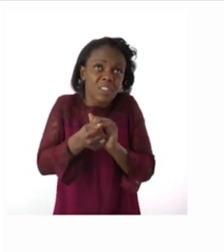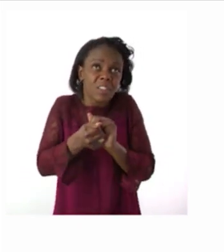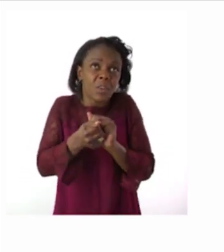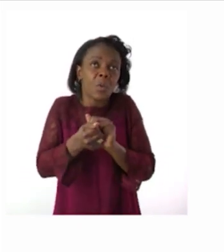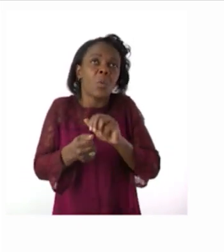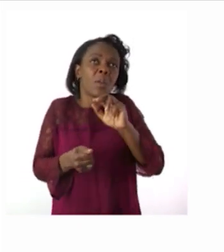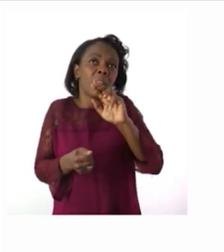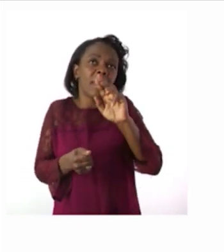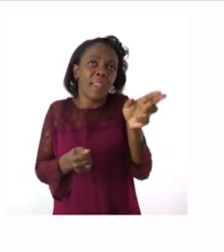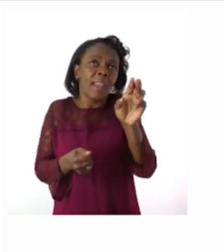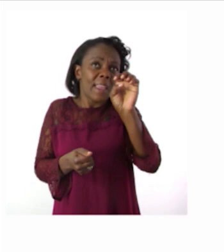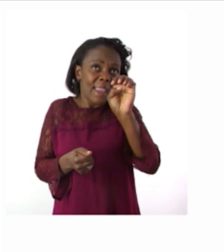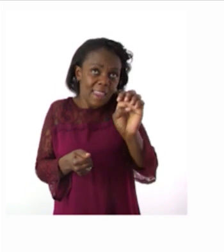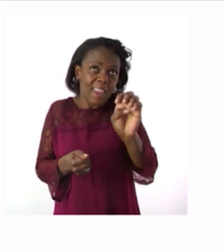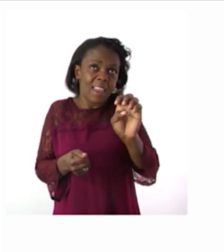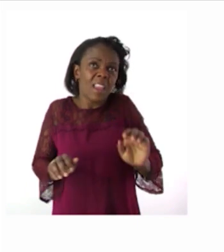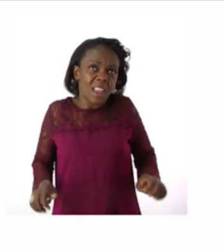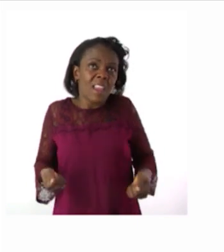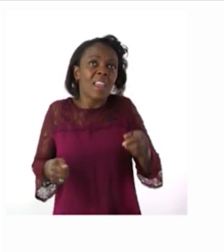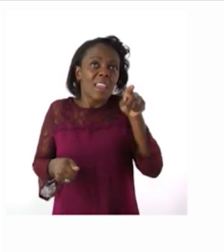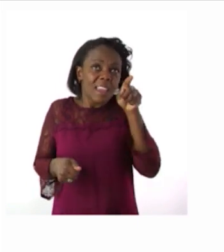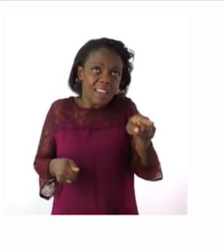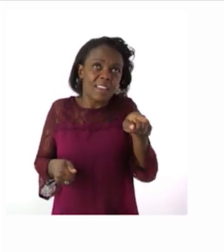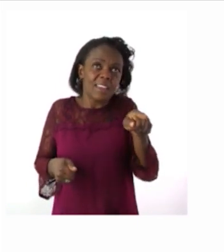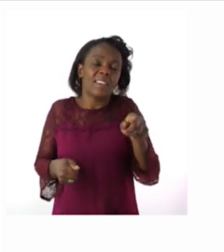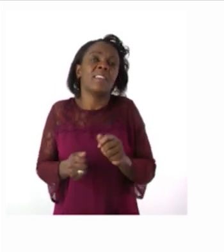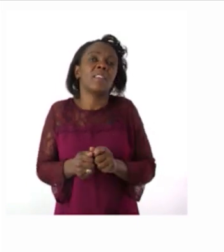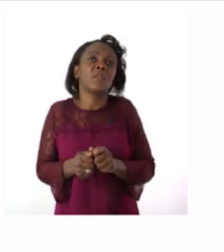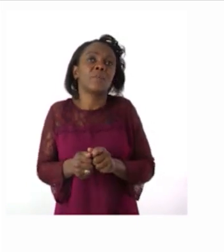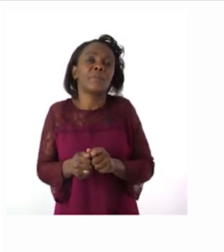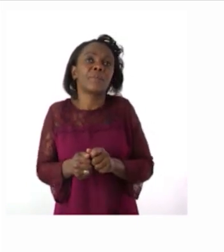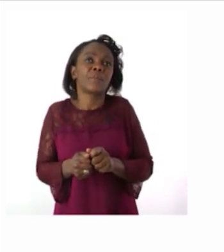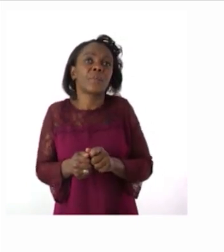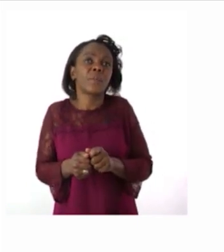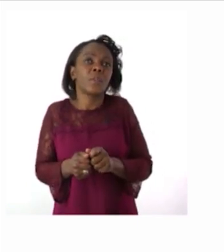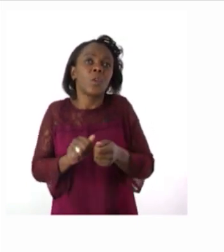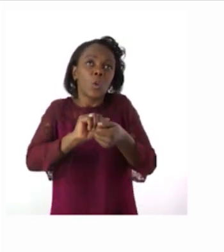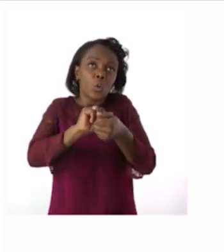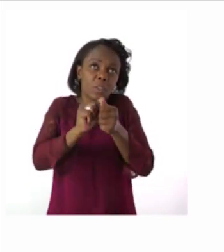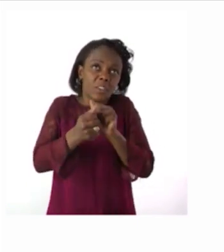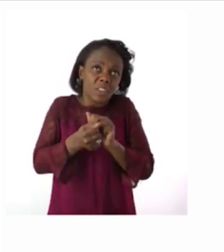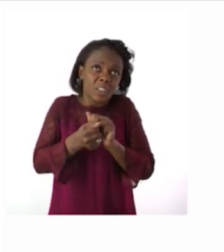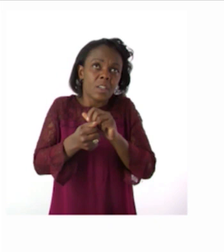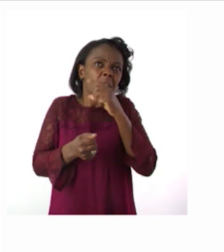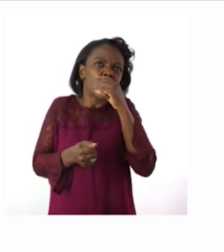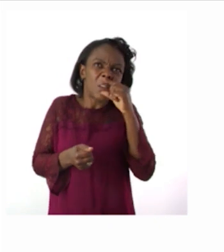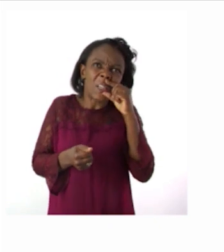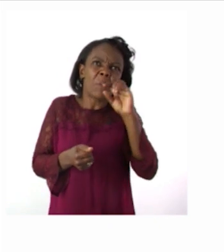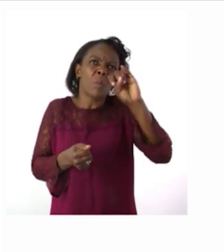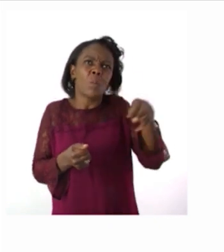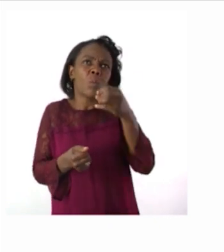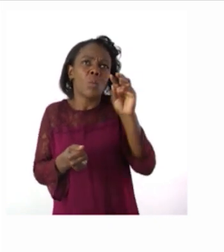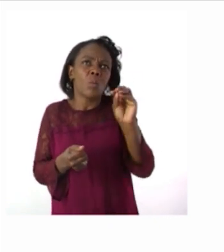what? Is it a girl or a boy? I think John is a boy. So John carries a